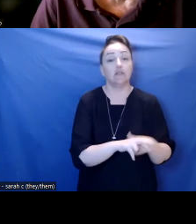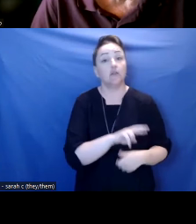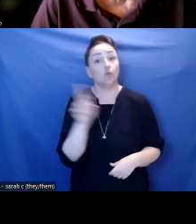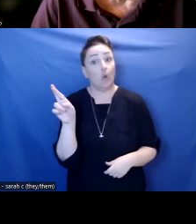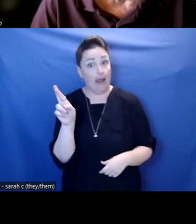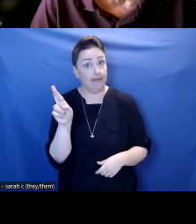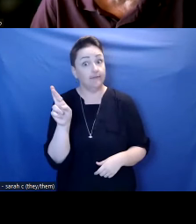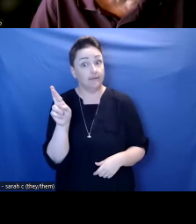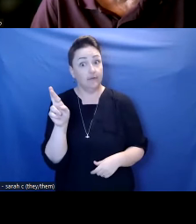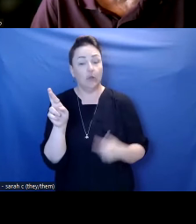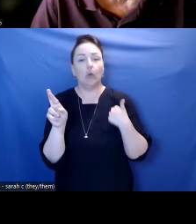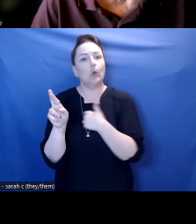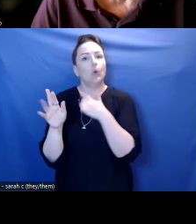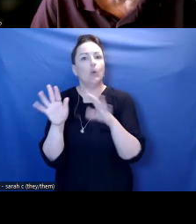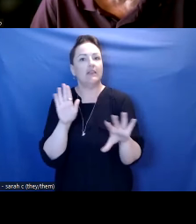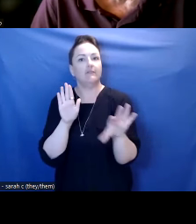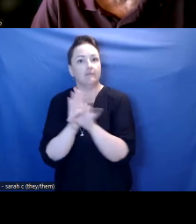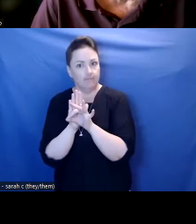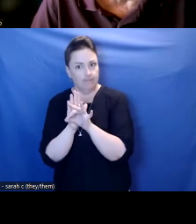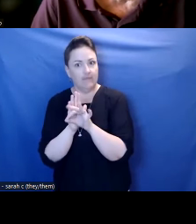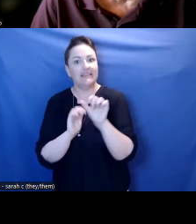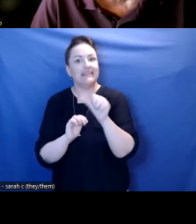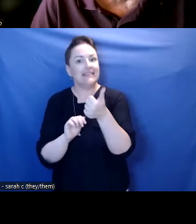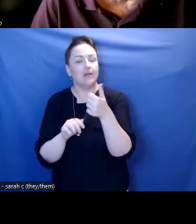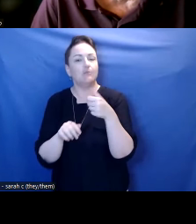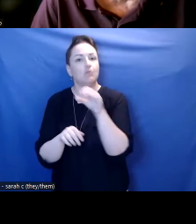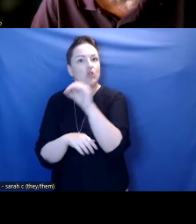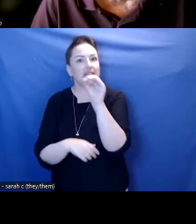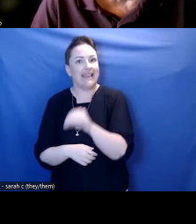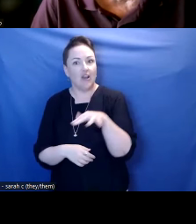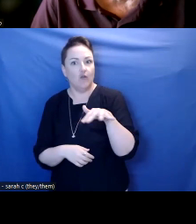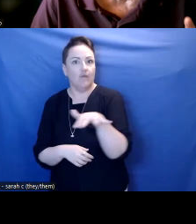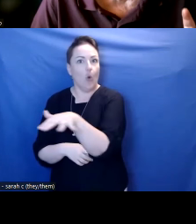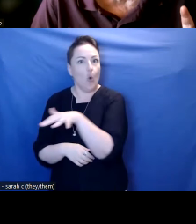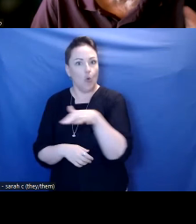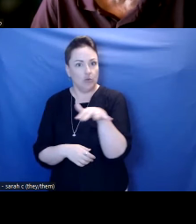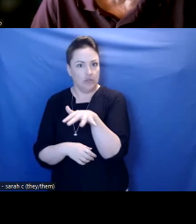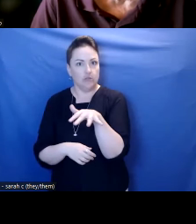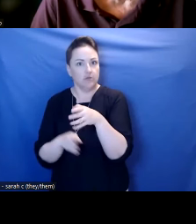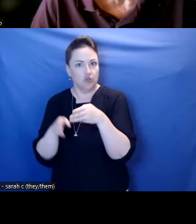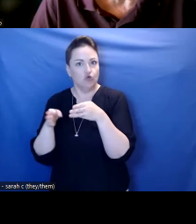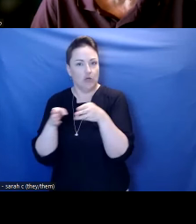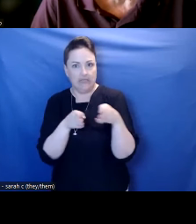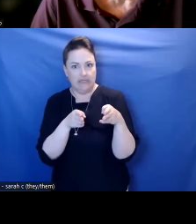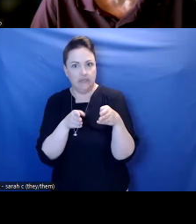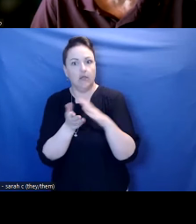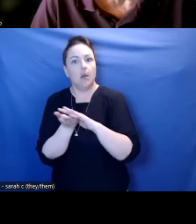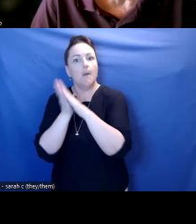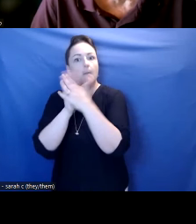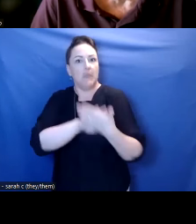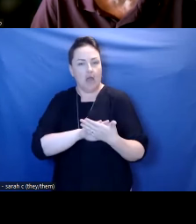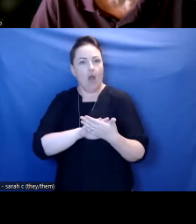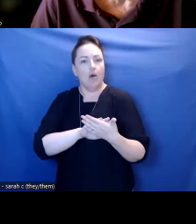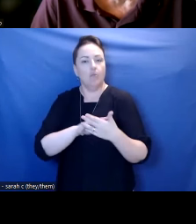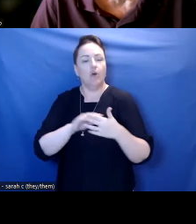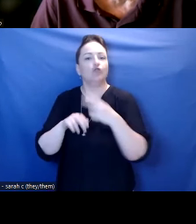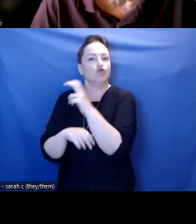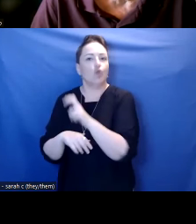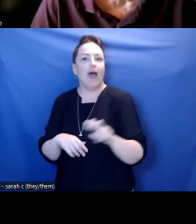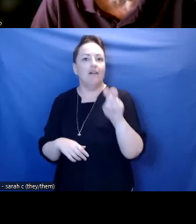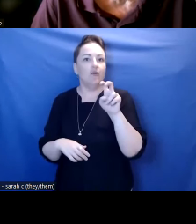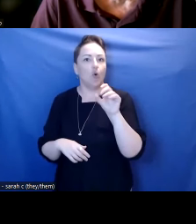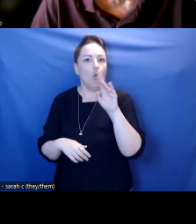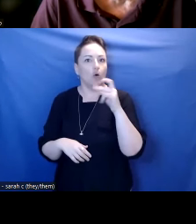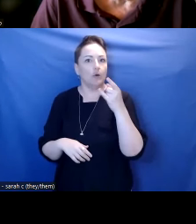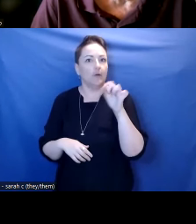is designated 10% of them to be the local travel network, which is designed and on